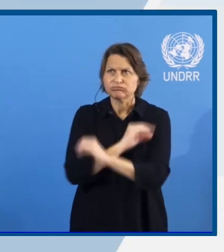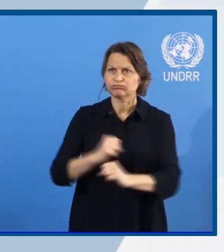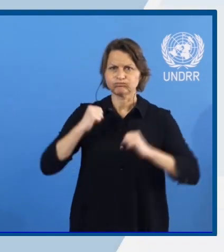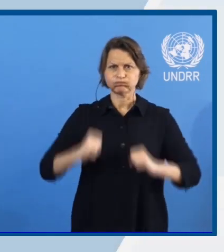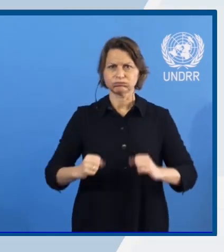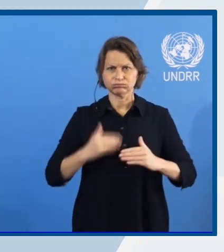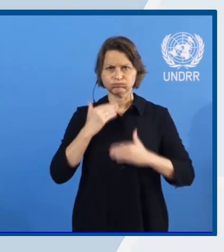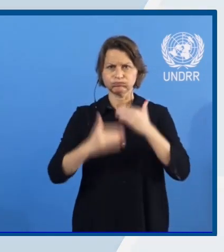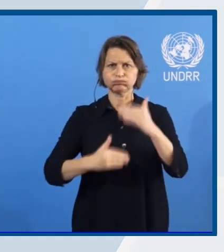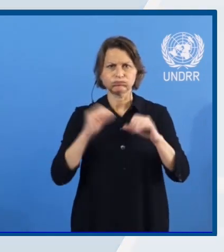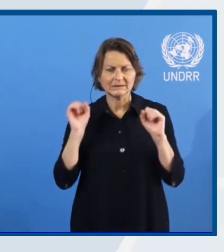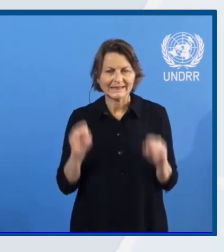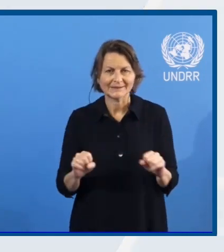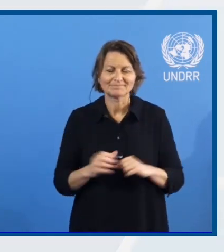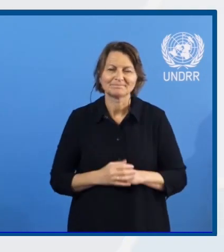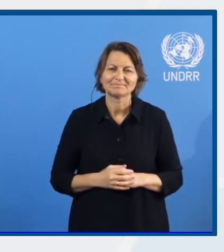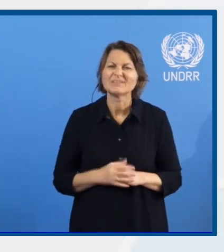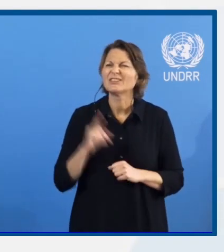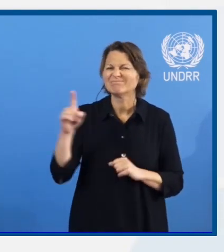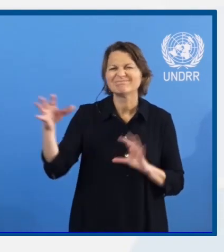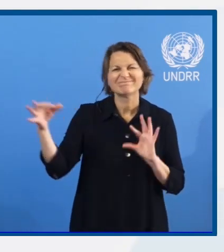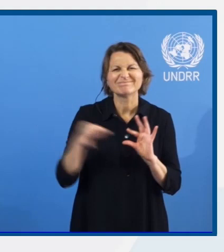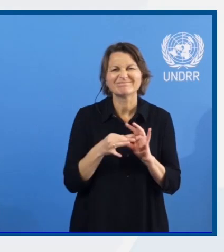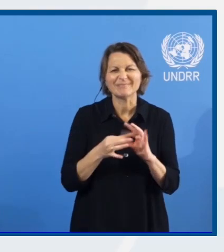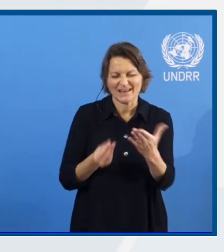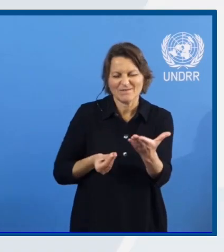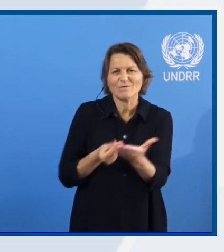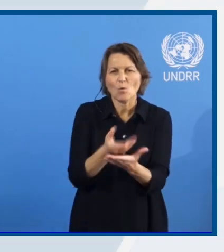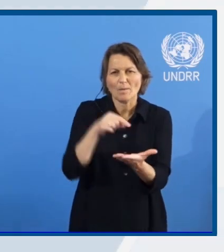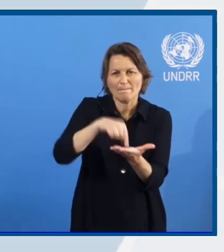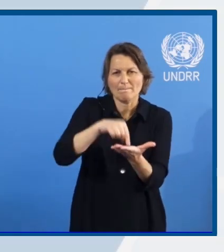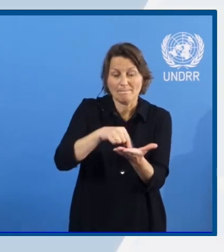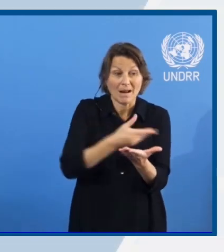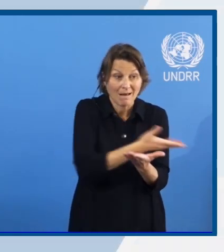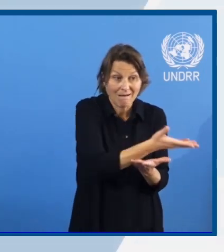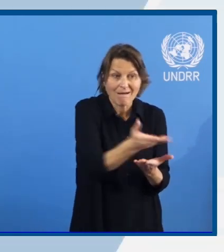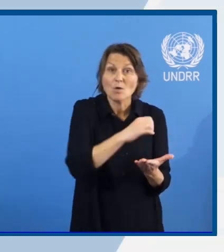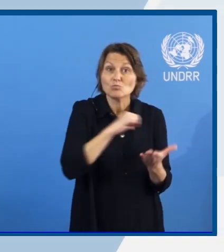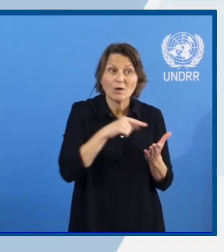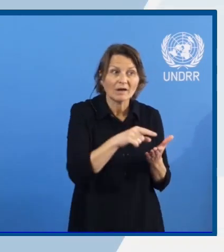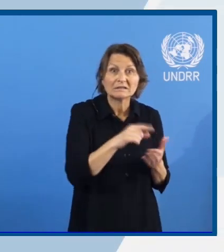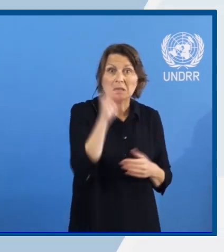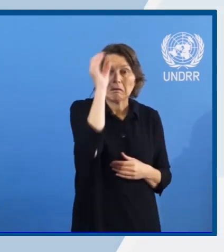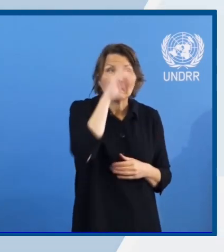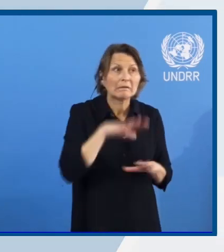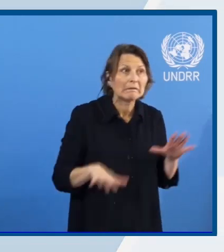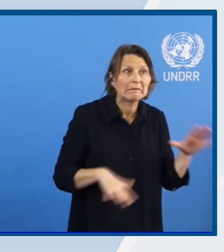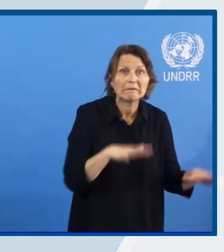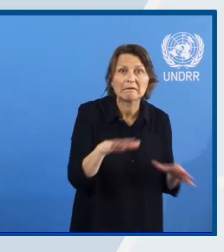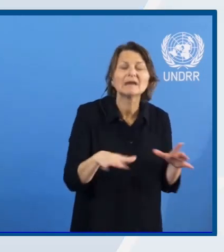the information basis, that the initial market response was low and public sector had to step in